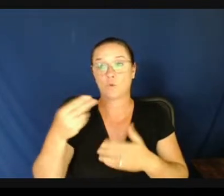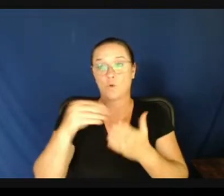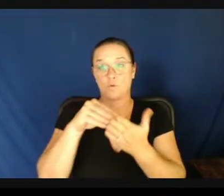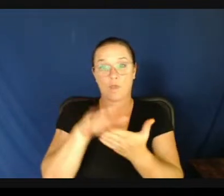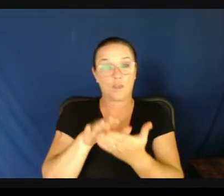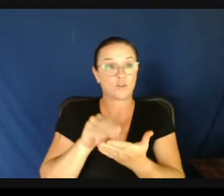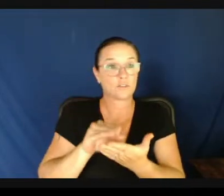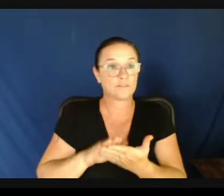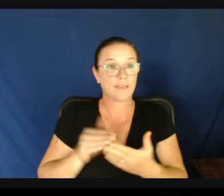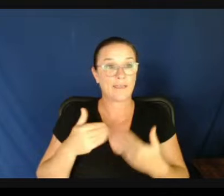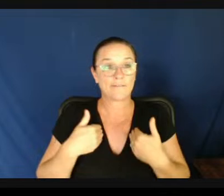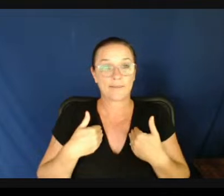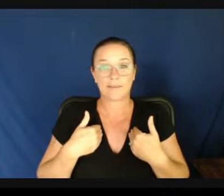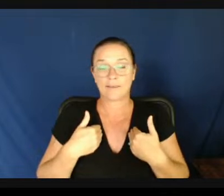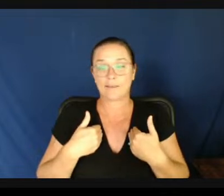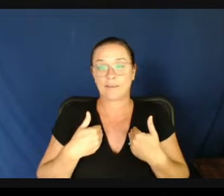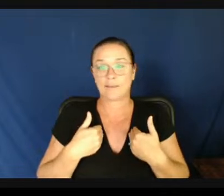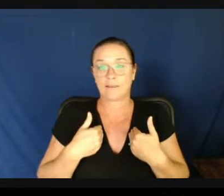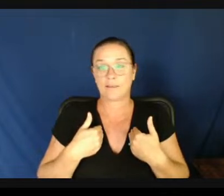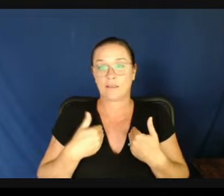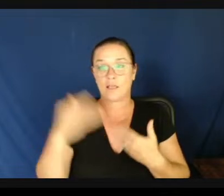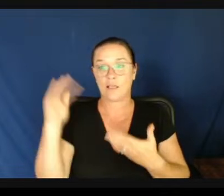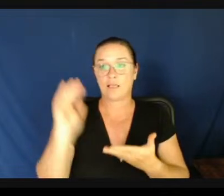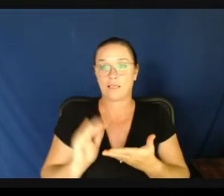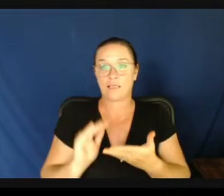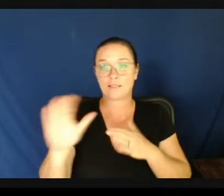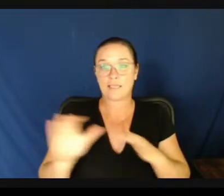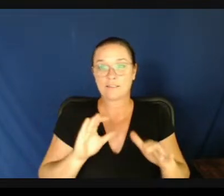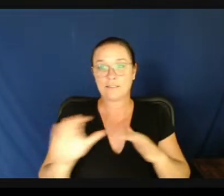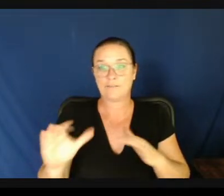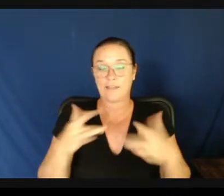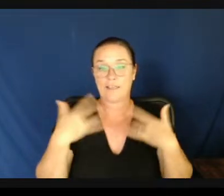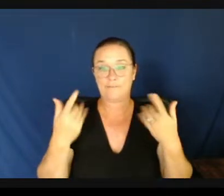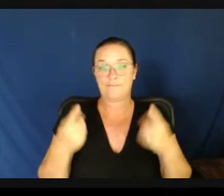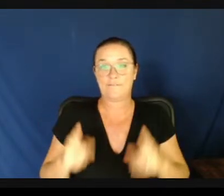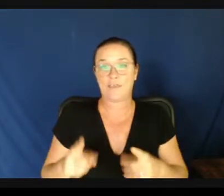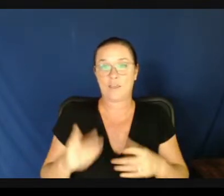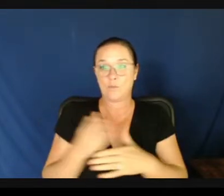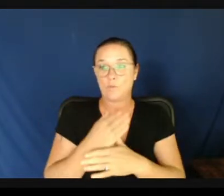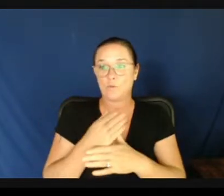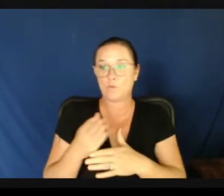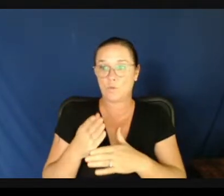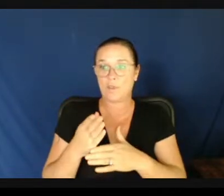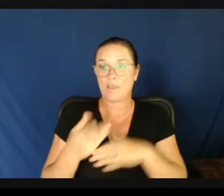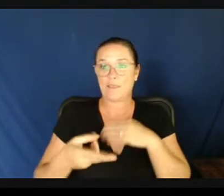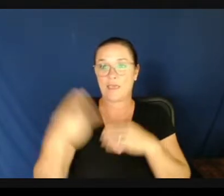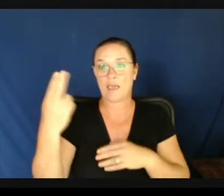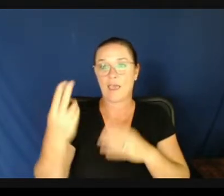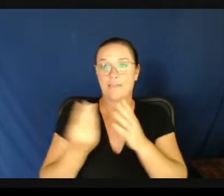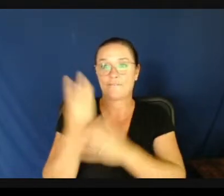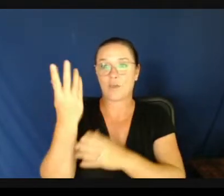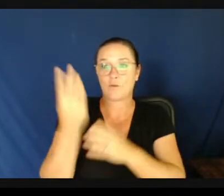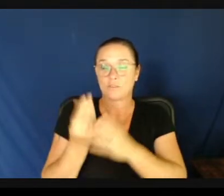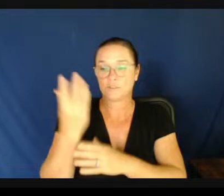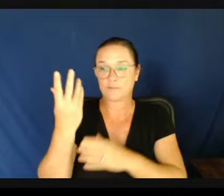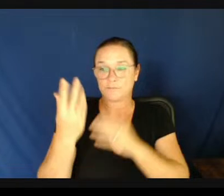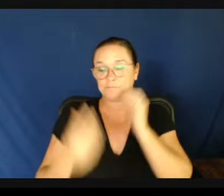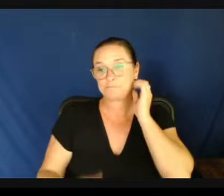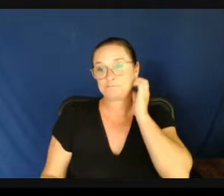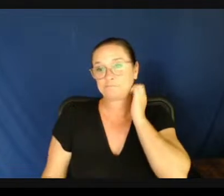a lower activity event in between these higher fountaining events and have it just pick back up as